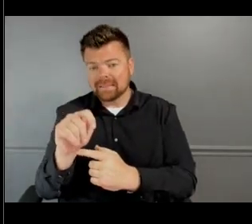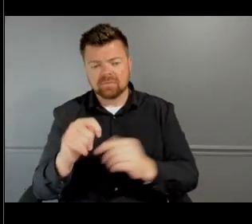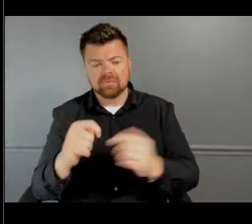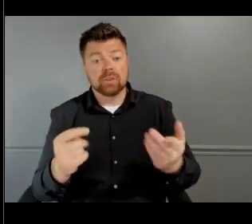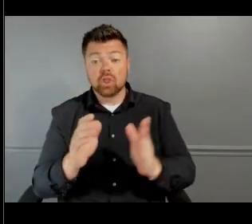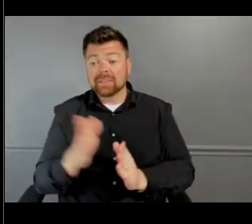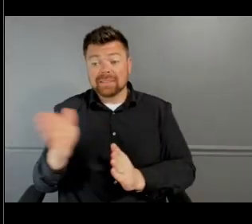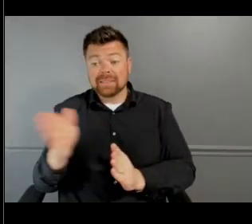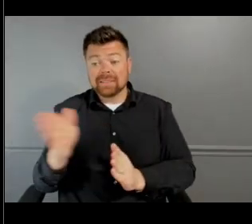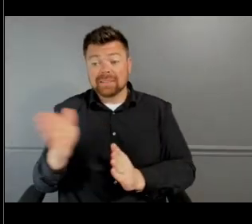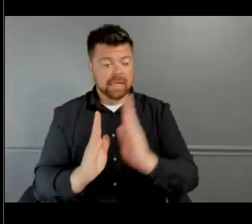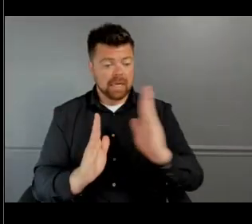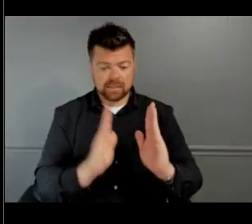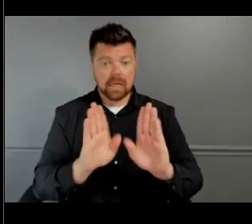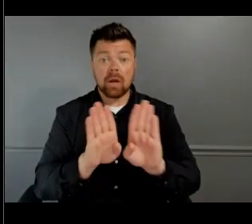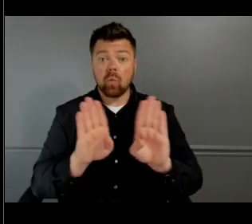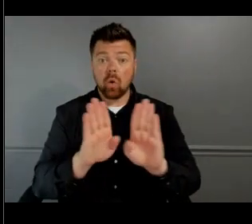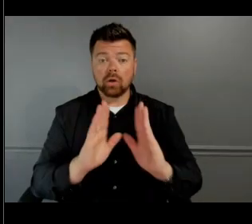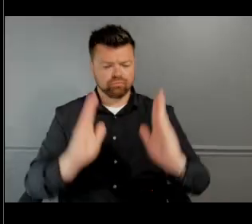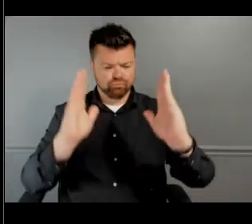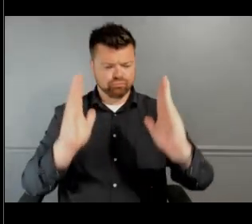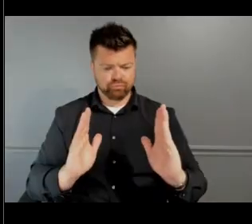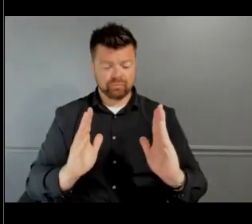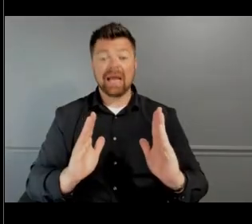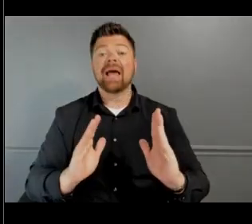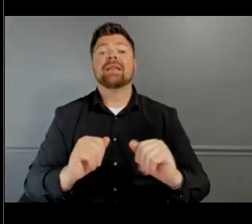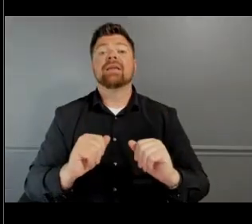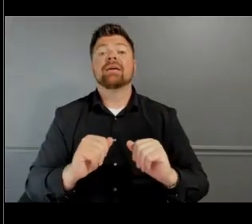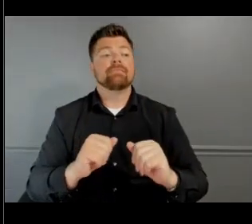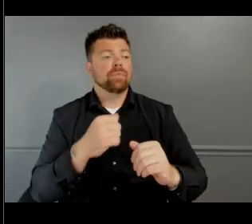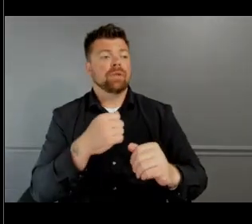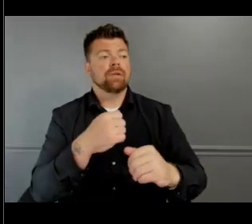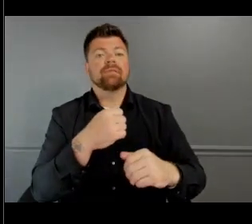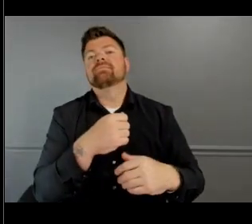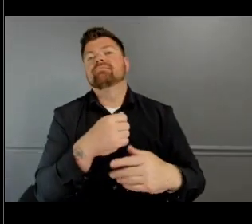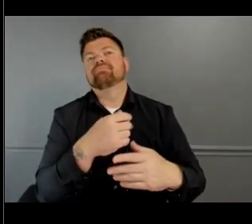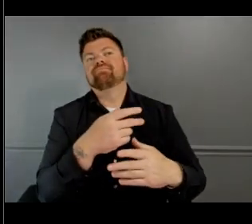the factory at compliant locations.